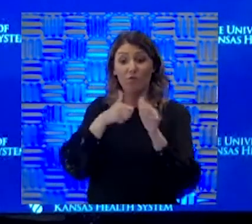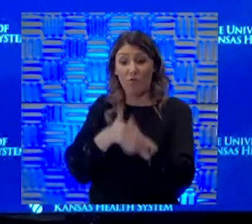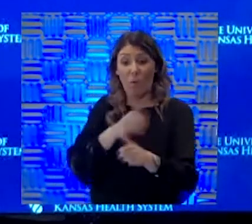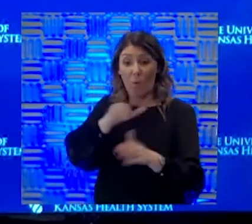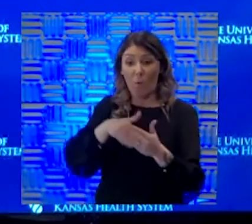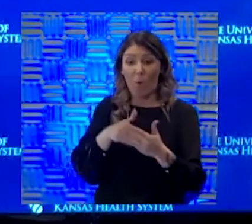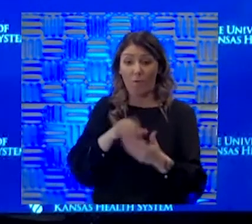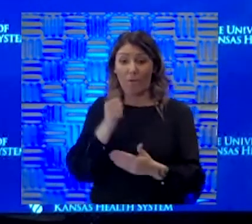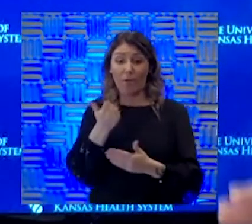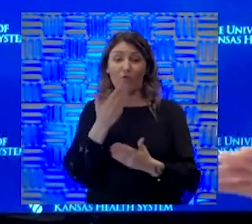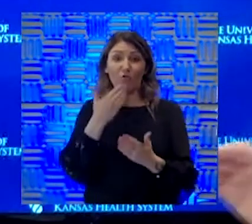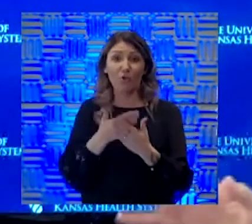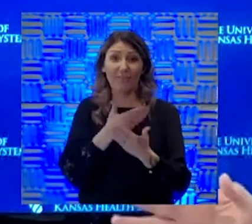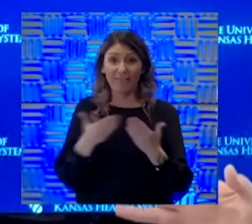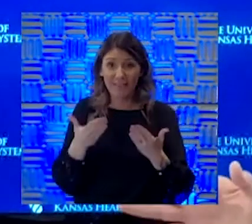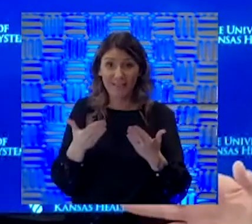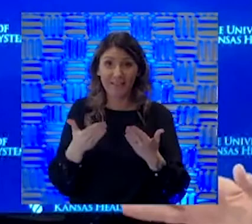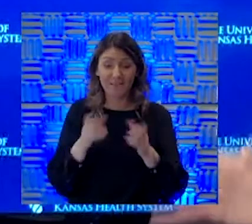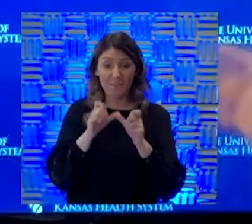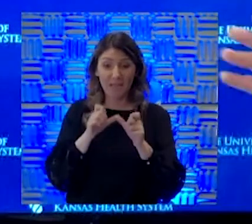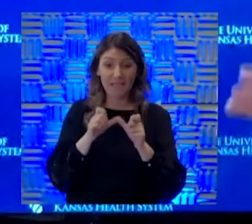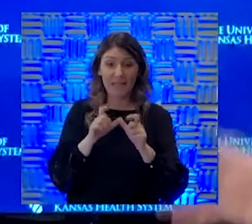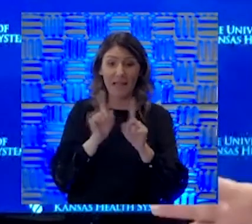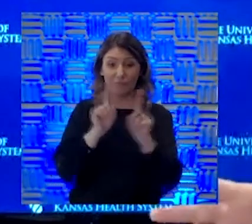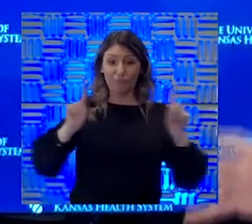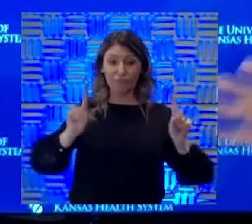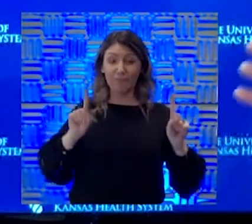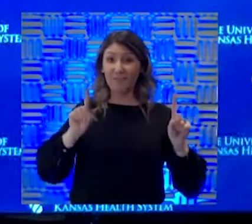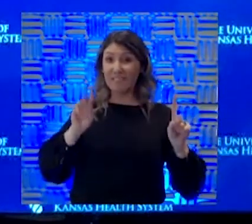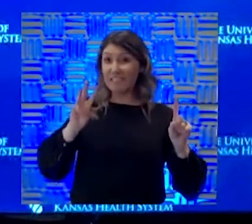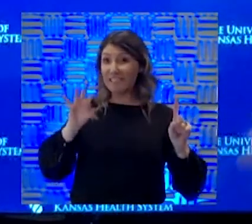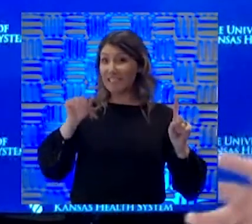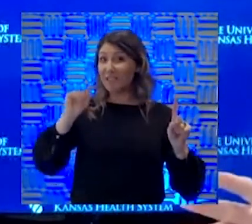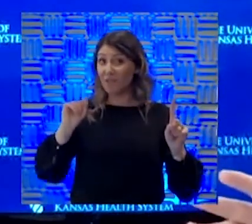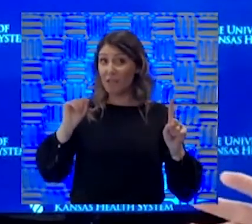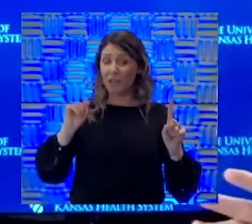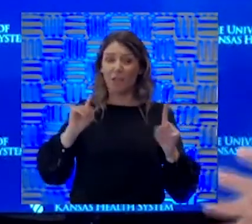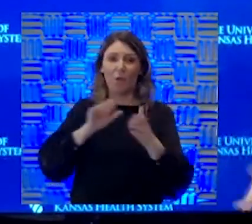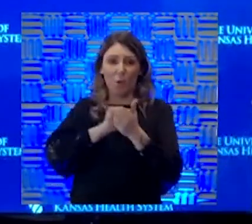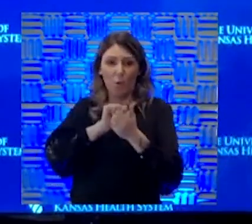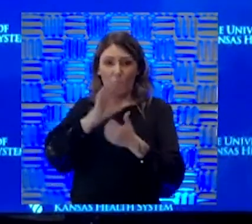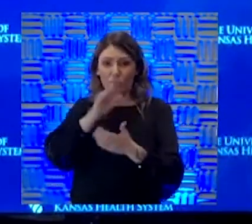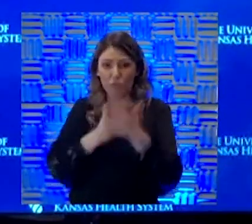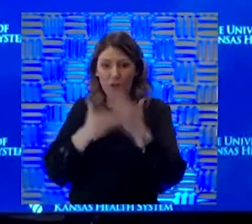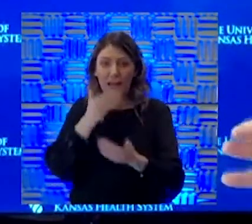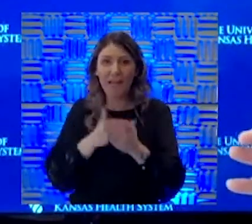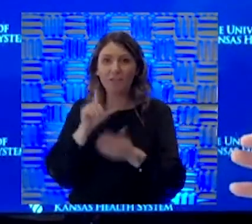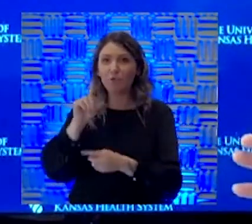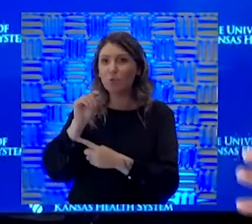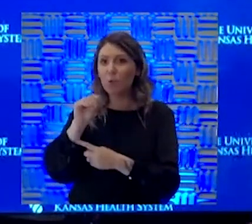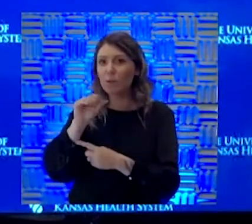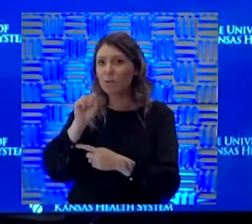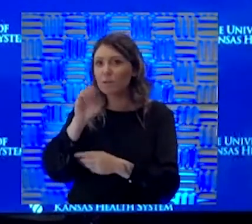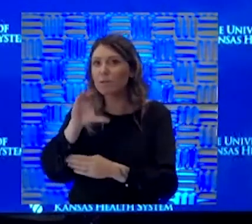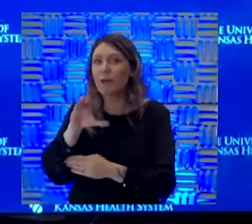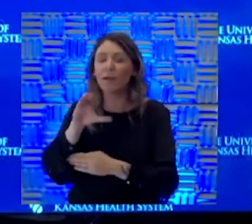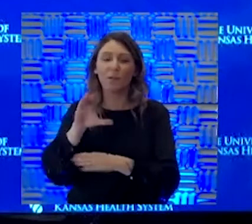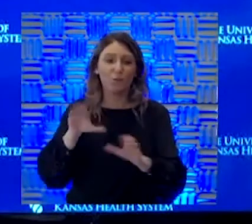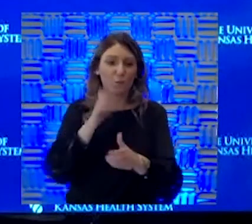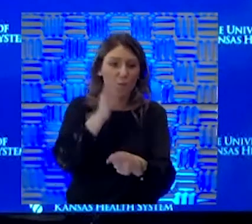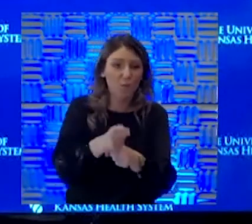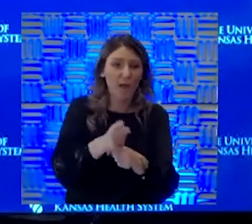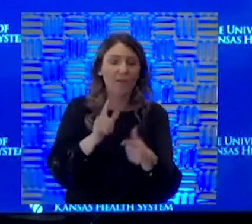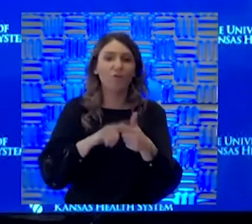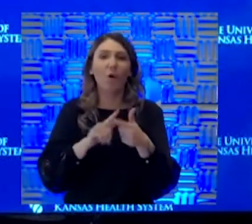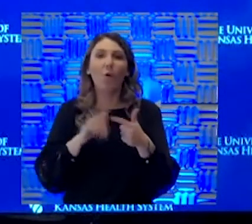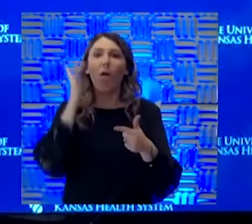good things. Maintain distance of 6 feet, wash your hands for 20 seconds, do it right, don't touch your face, and cough